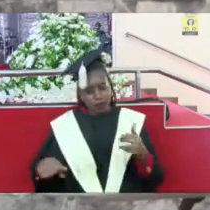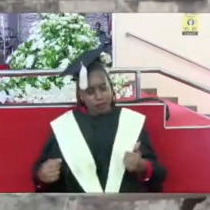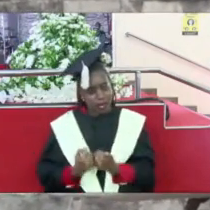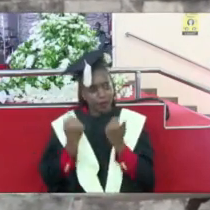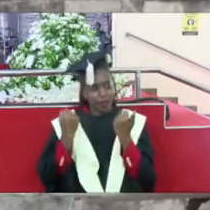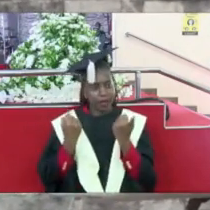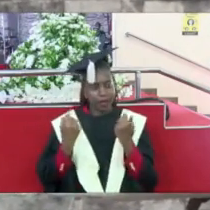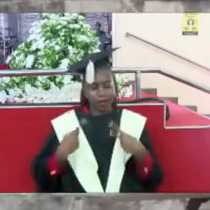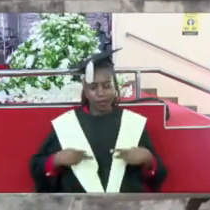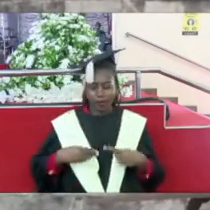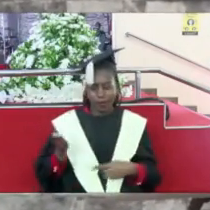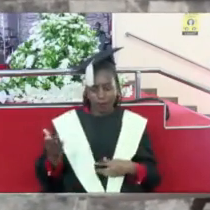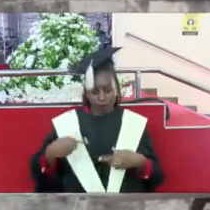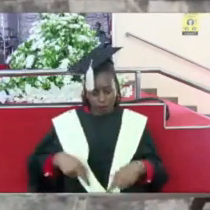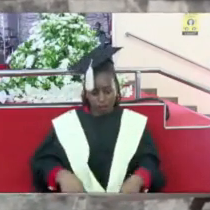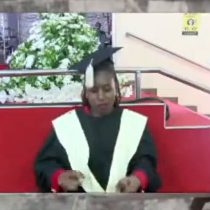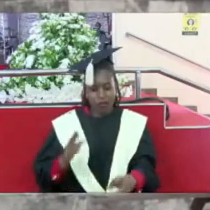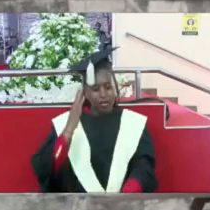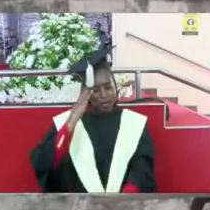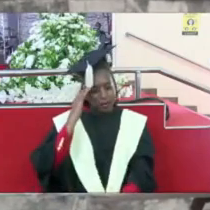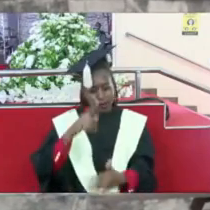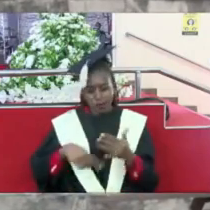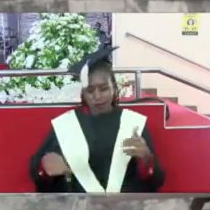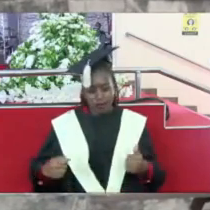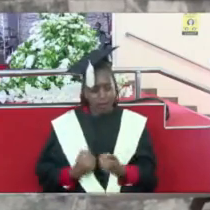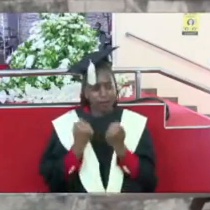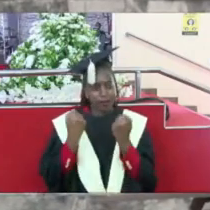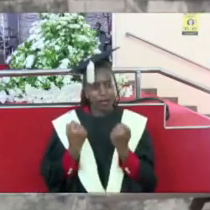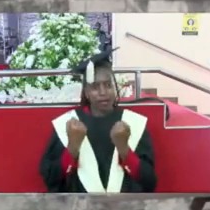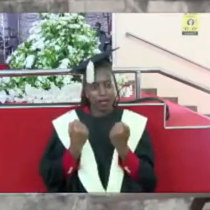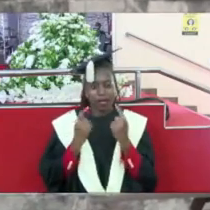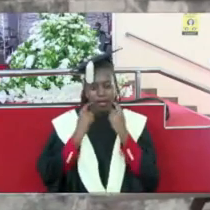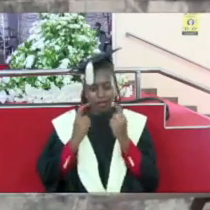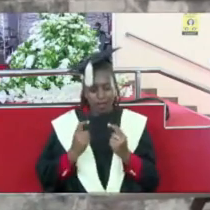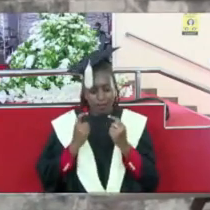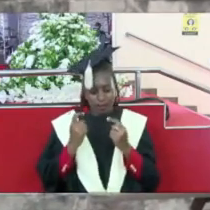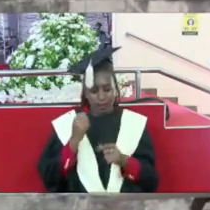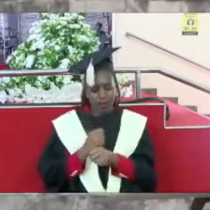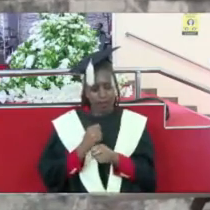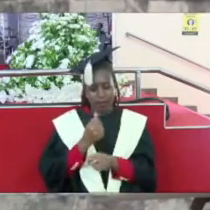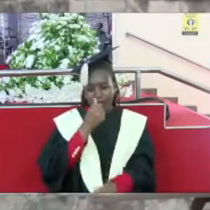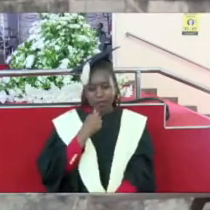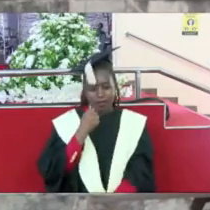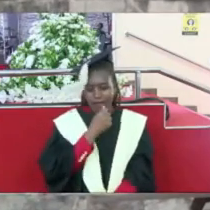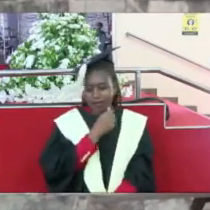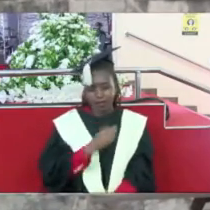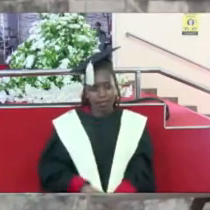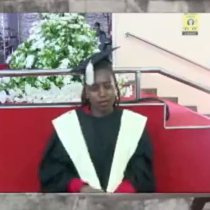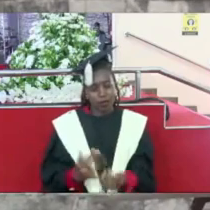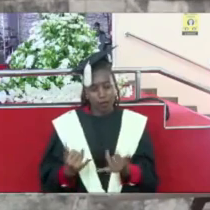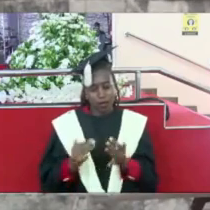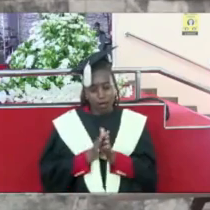Watu katika bara. They knew what had happened. The sin that he had committed in secret was now made